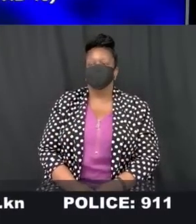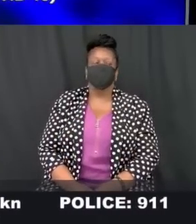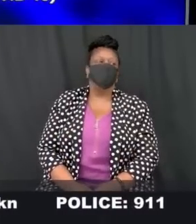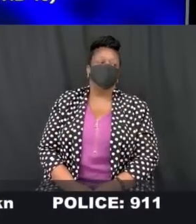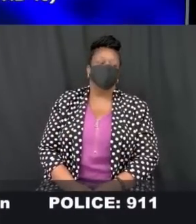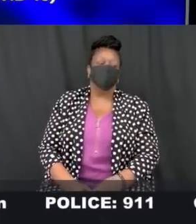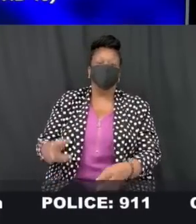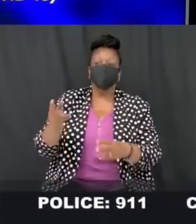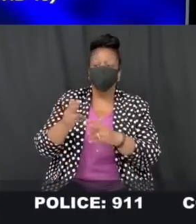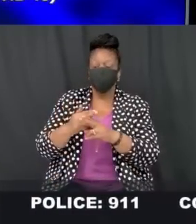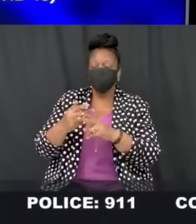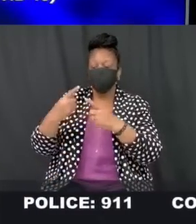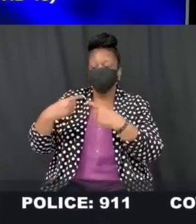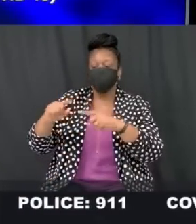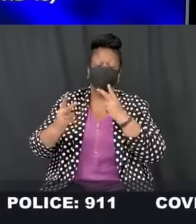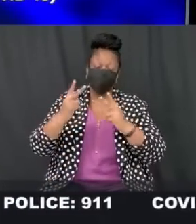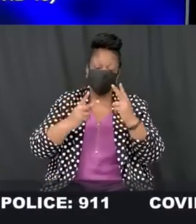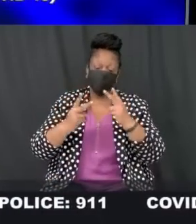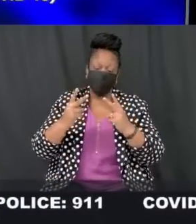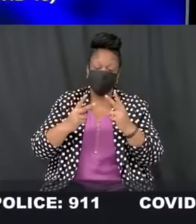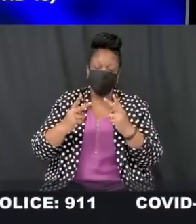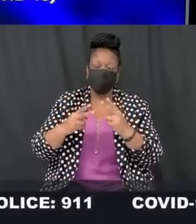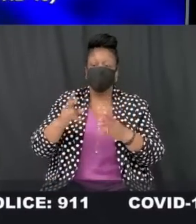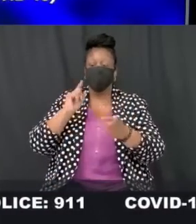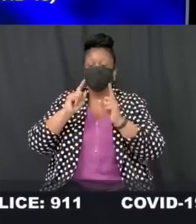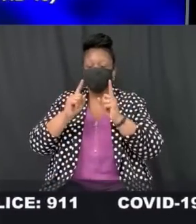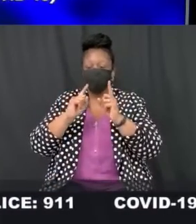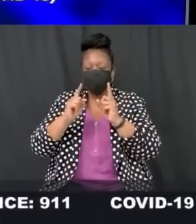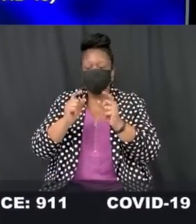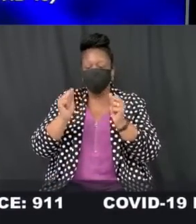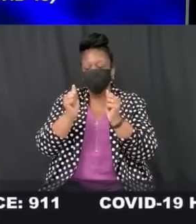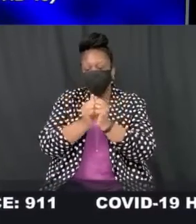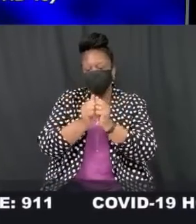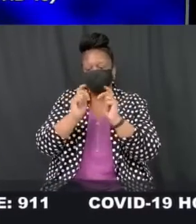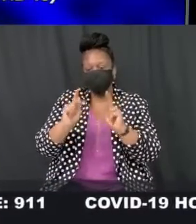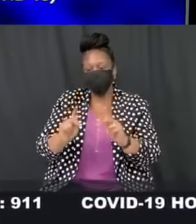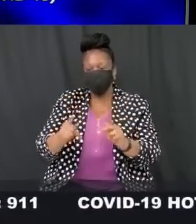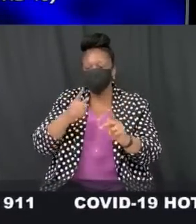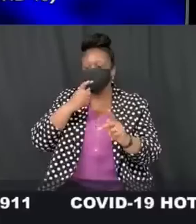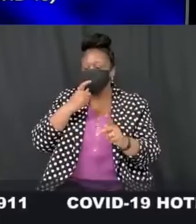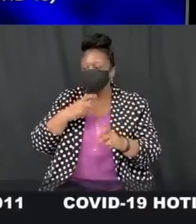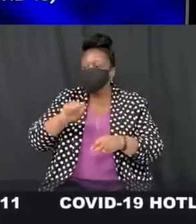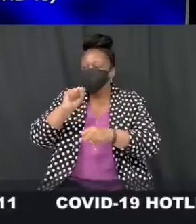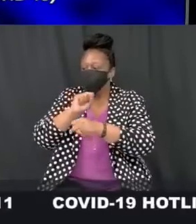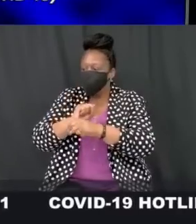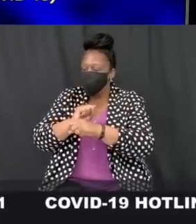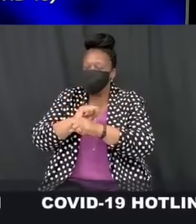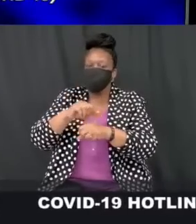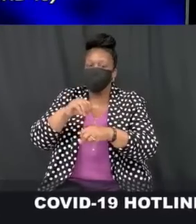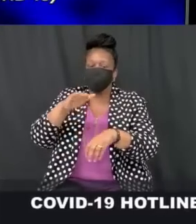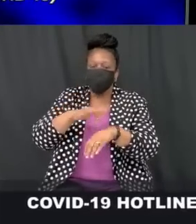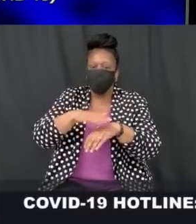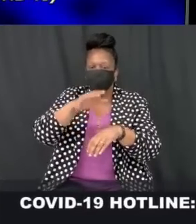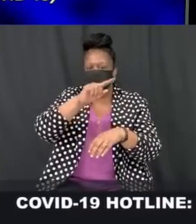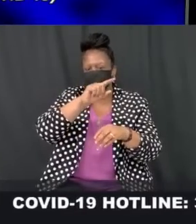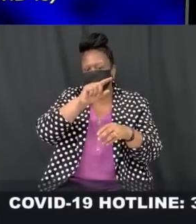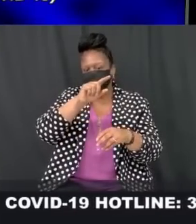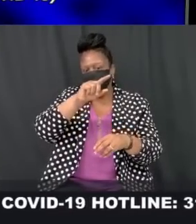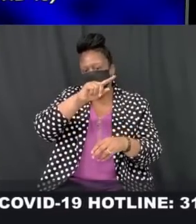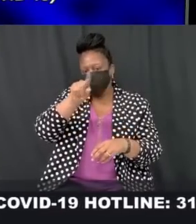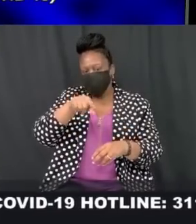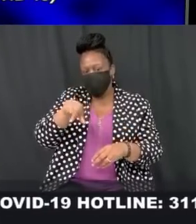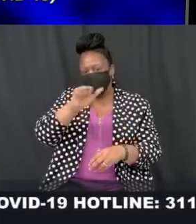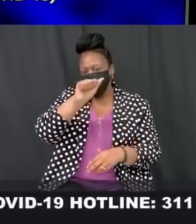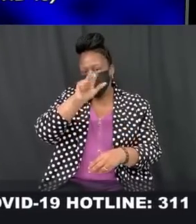Zante, having discussions with these so that we can have persons benefit from the arrival of these